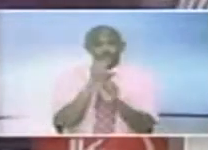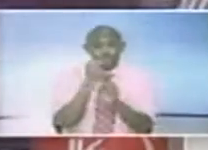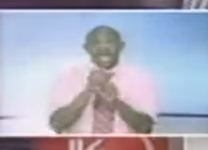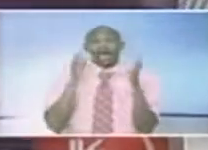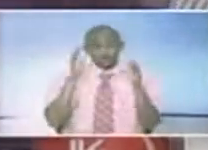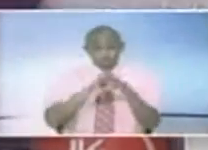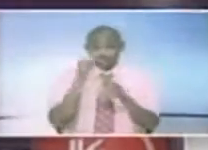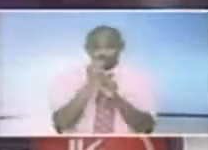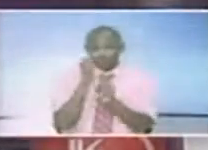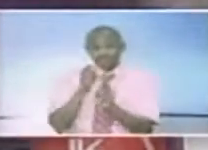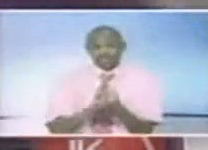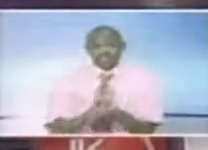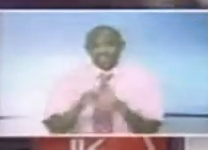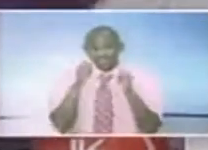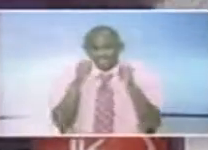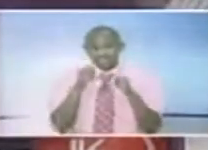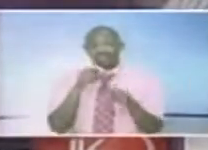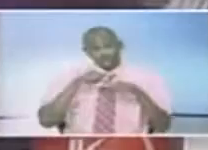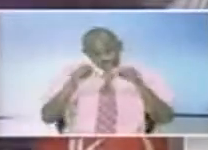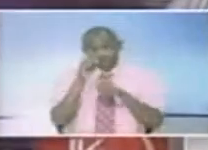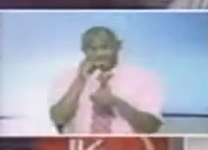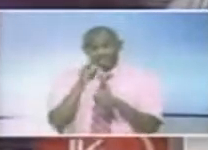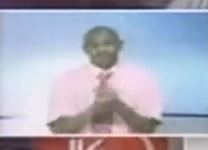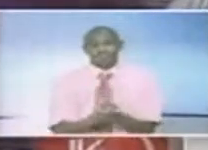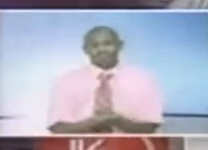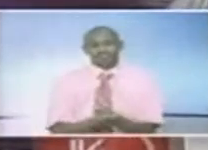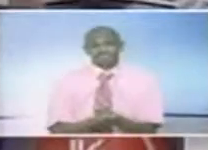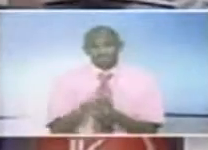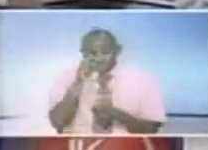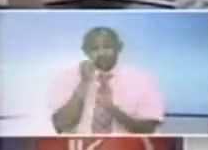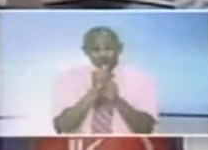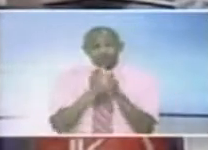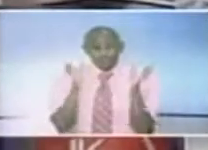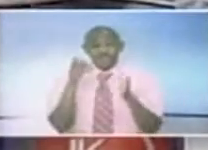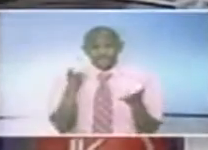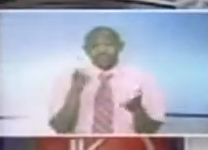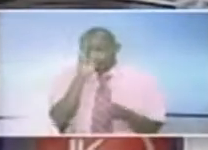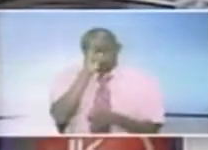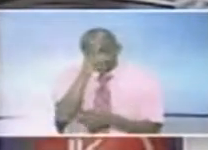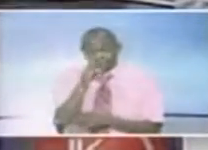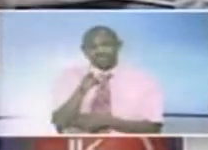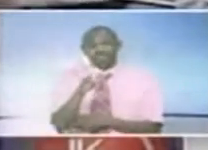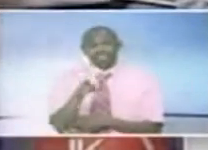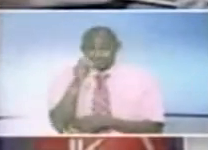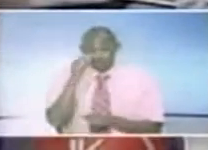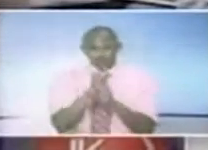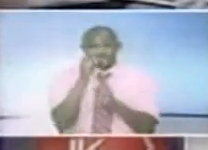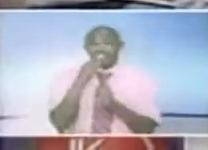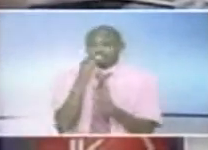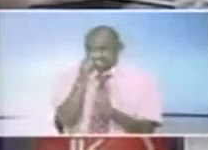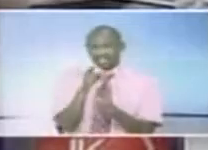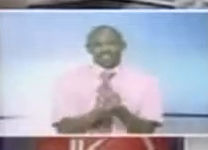great job. Mr. Kinothi, thanks and continue doing it. Go on, Kinothi. And you've done some work for the police as well, right? Yeah, that's all, actually what he's